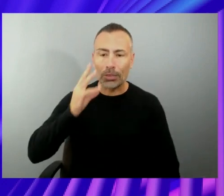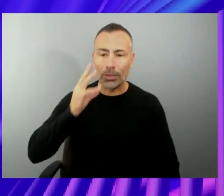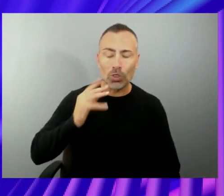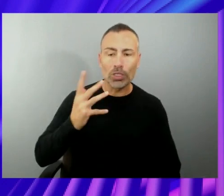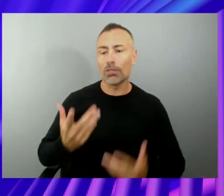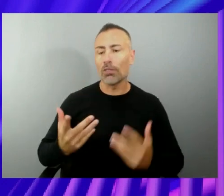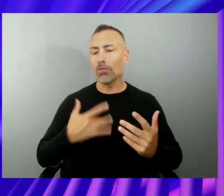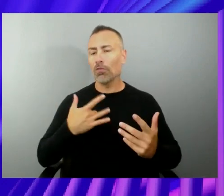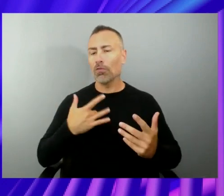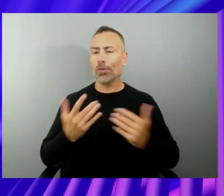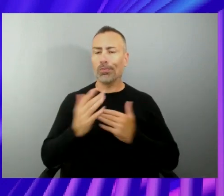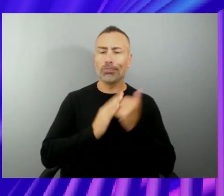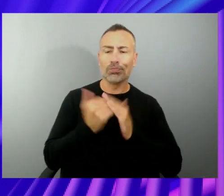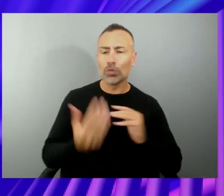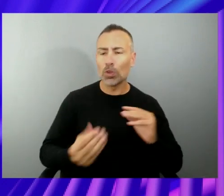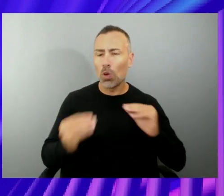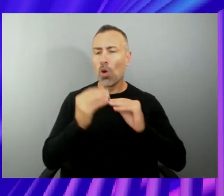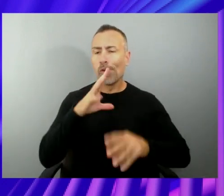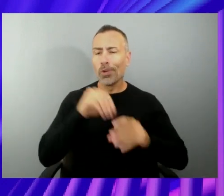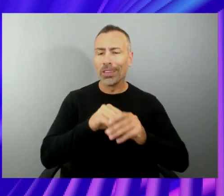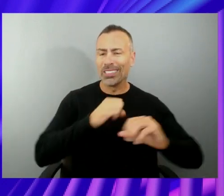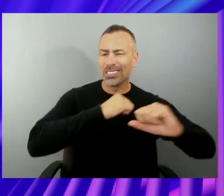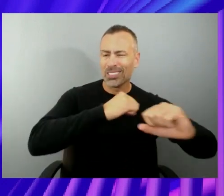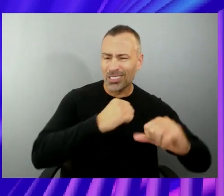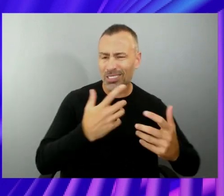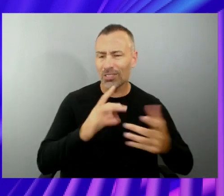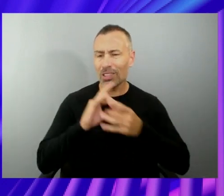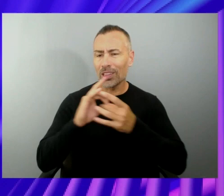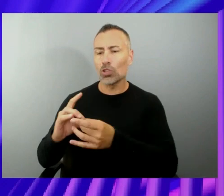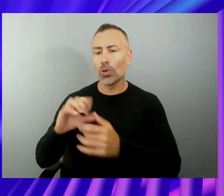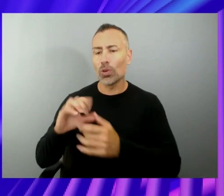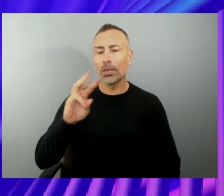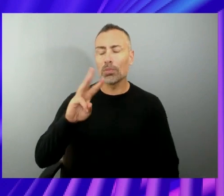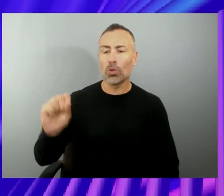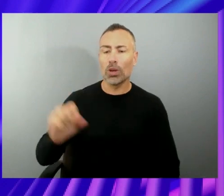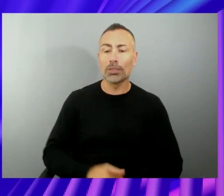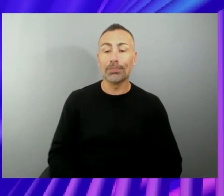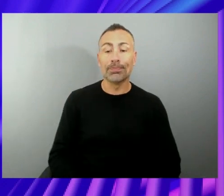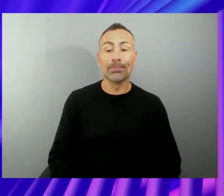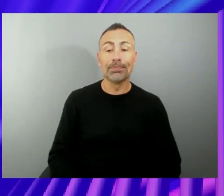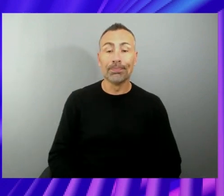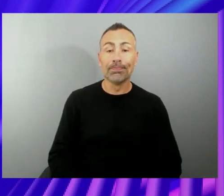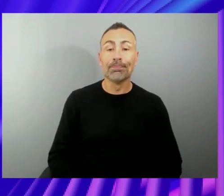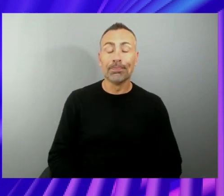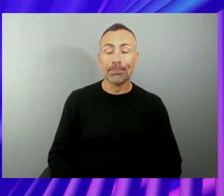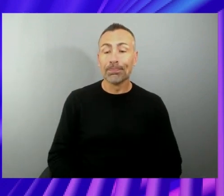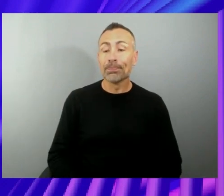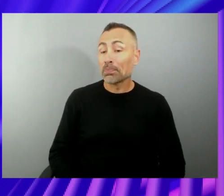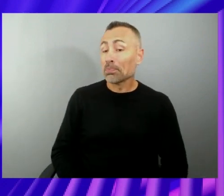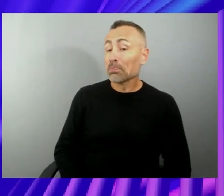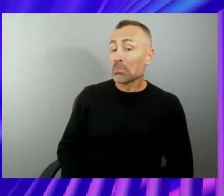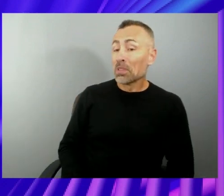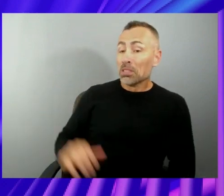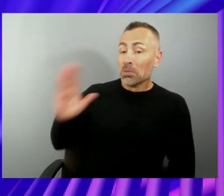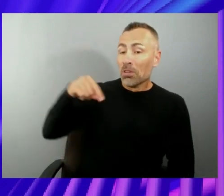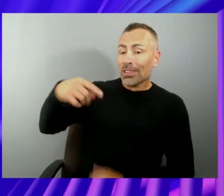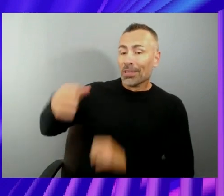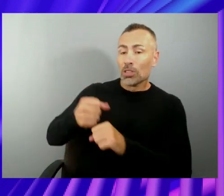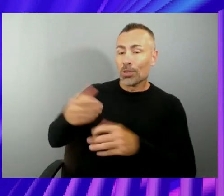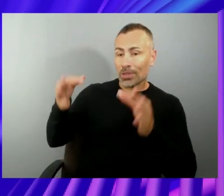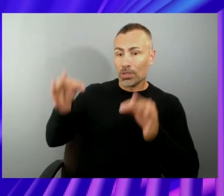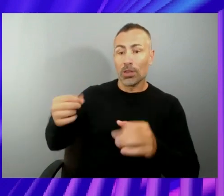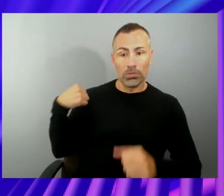AWS? Tell me more about that. So we decided earlier this year that we were going to absolutely double down